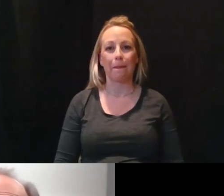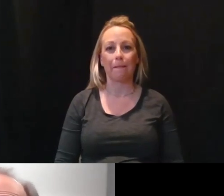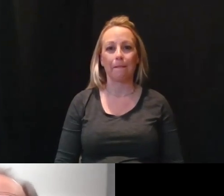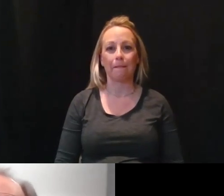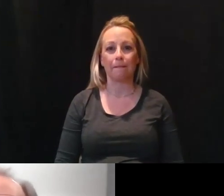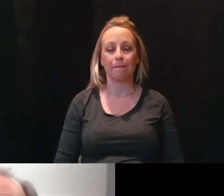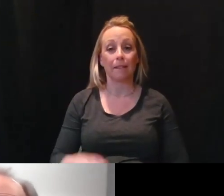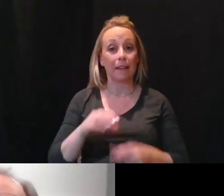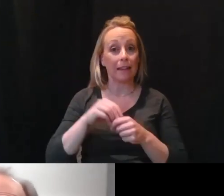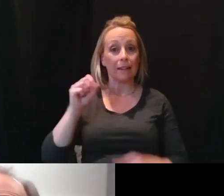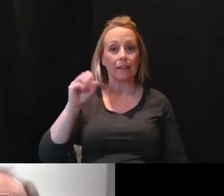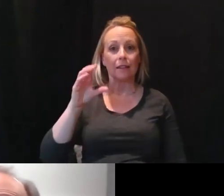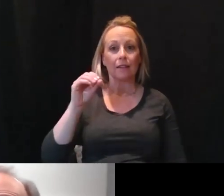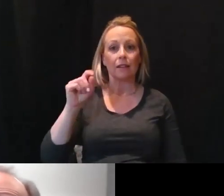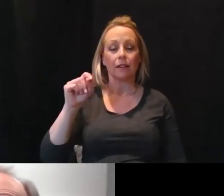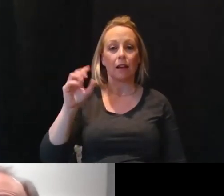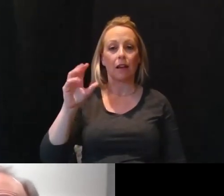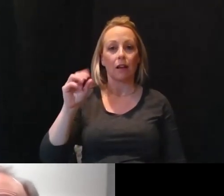In Scott County, there have been